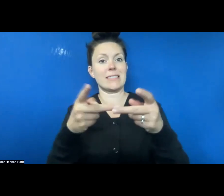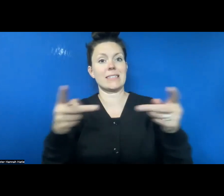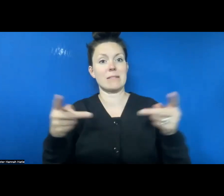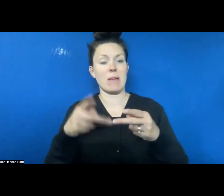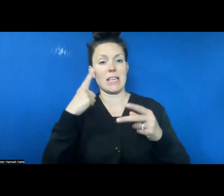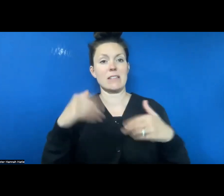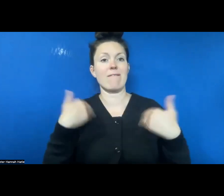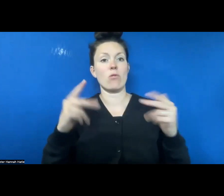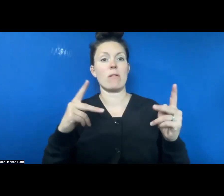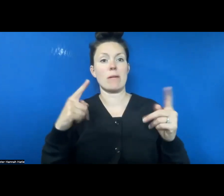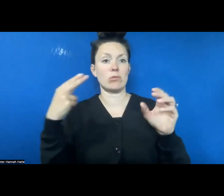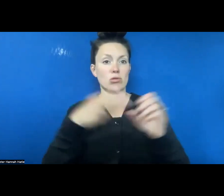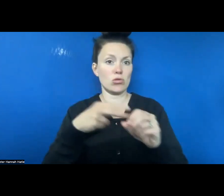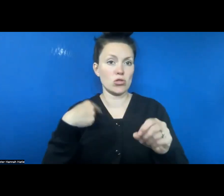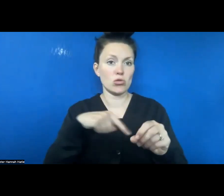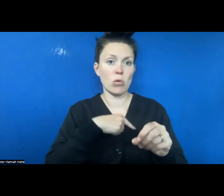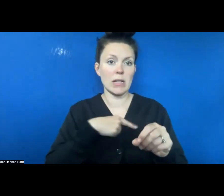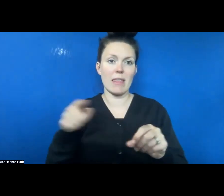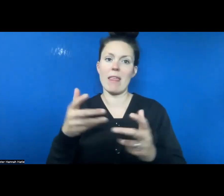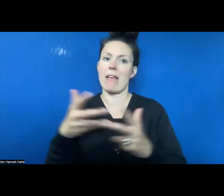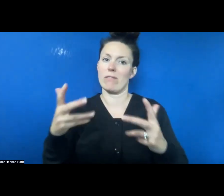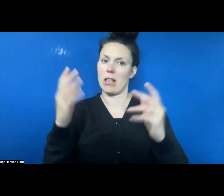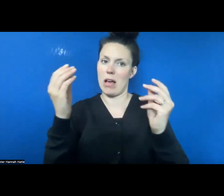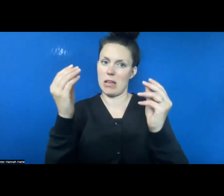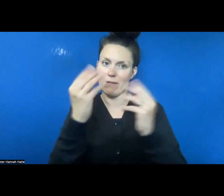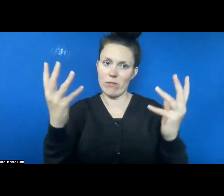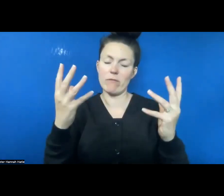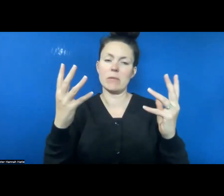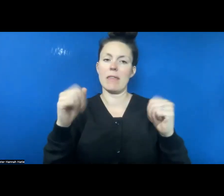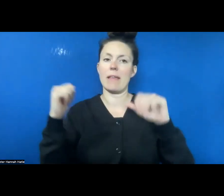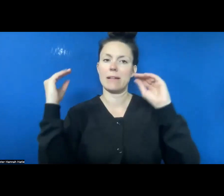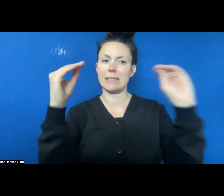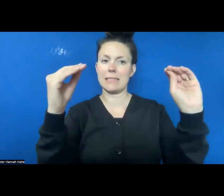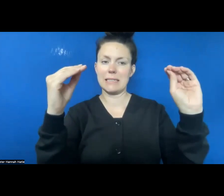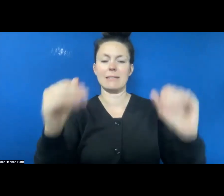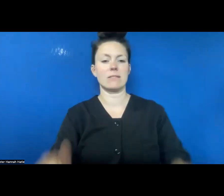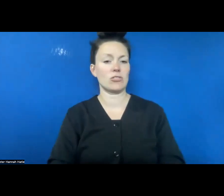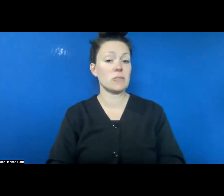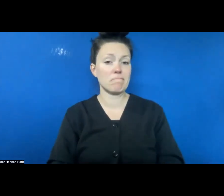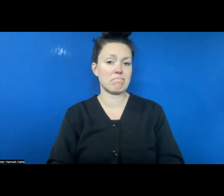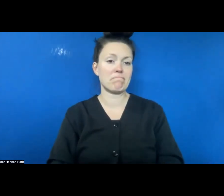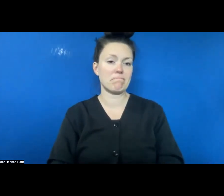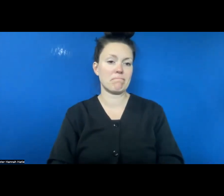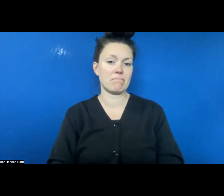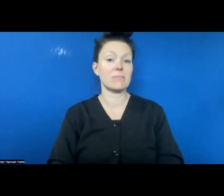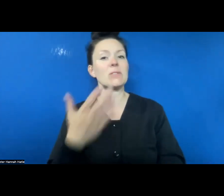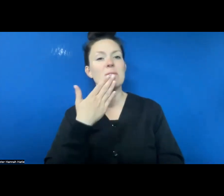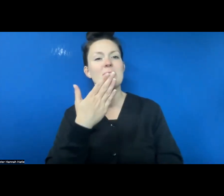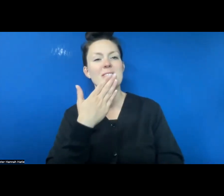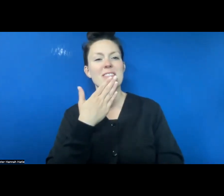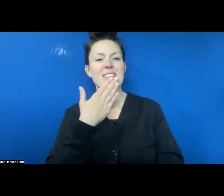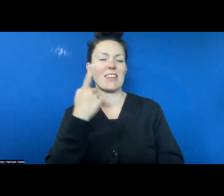so much to teach and it's so awesome. Anyway, I wanted to blurb. Thank you for letting me